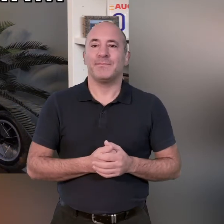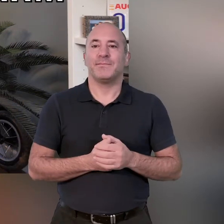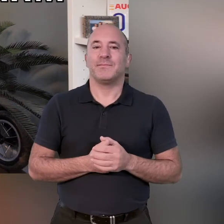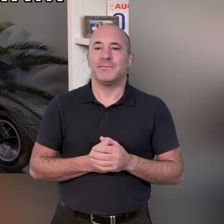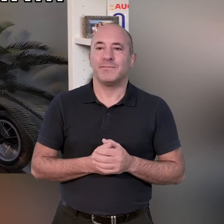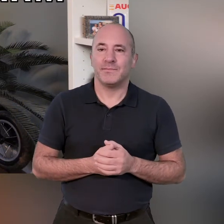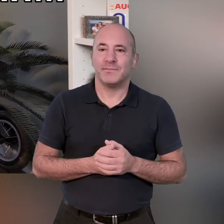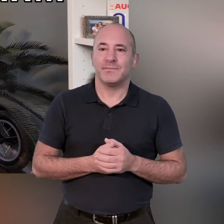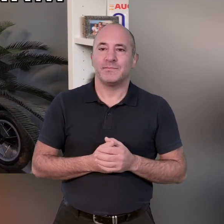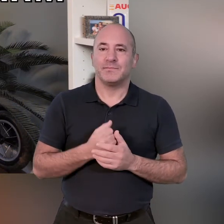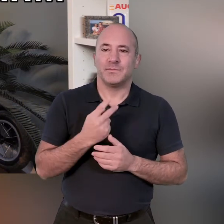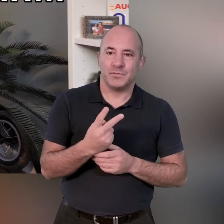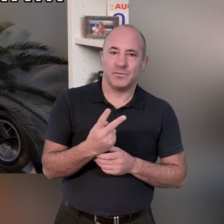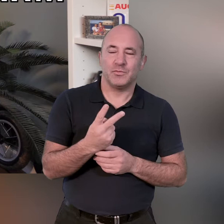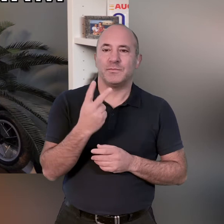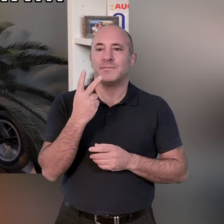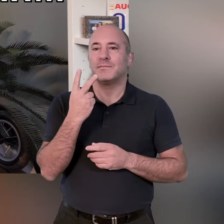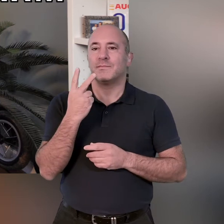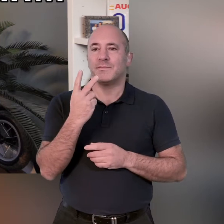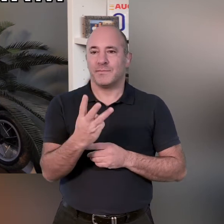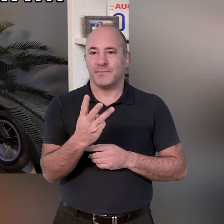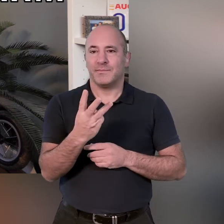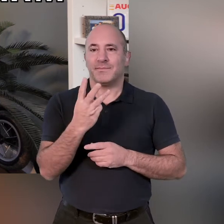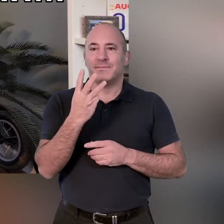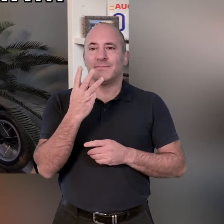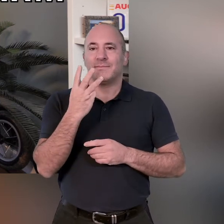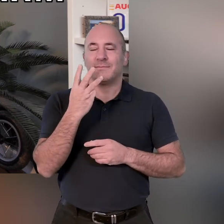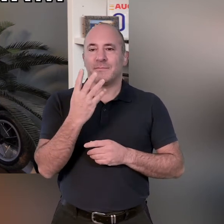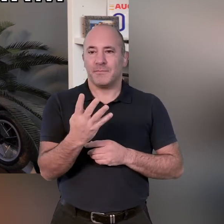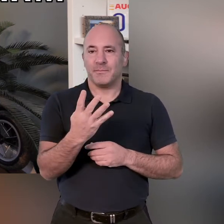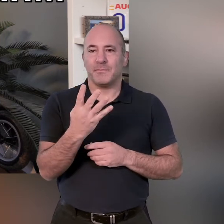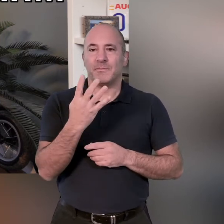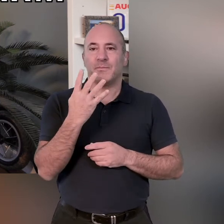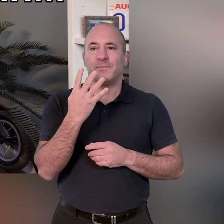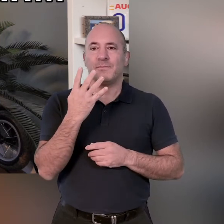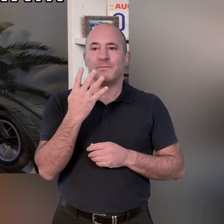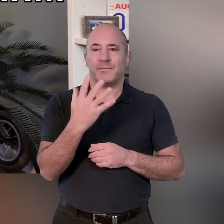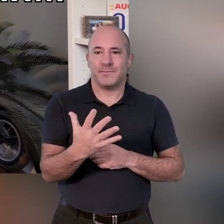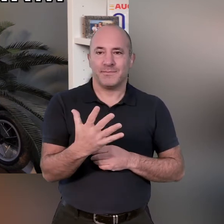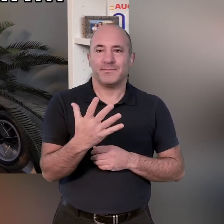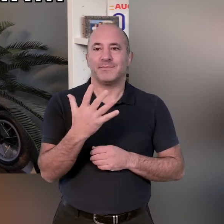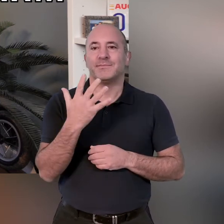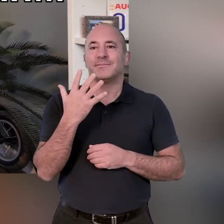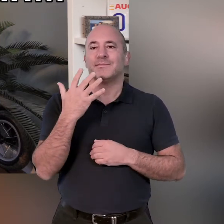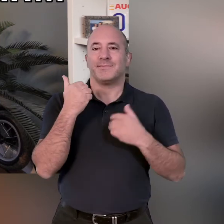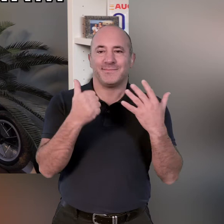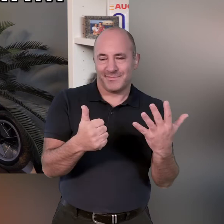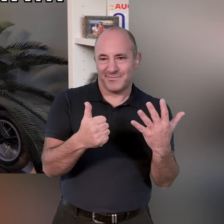go. 2, 3, 4,